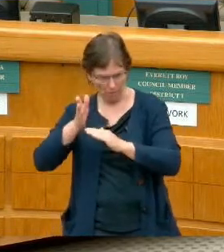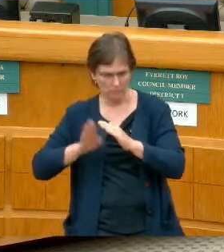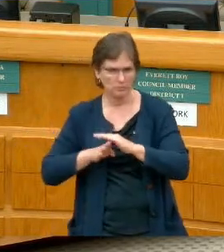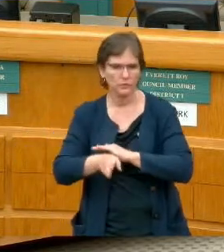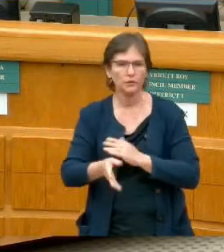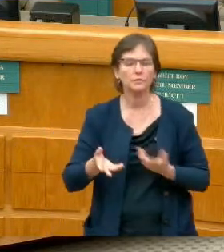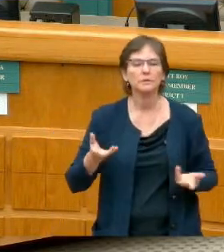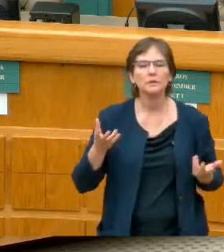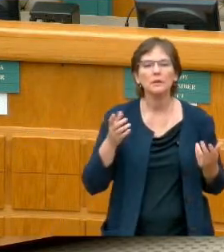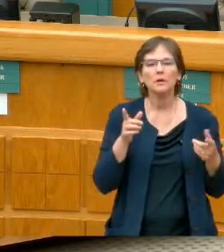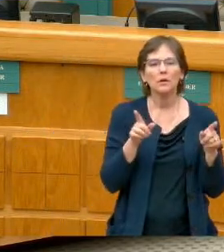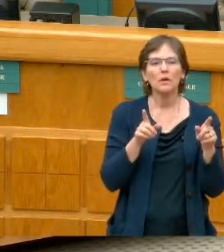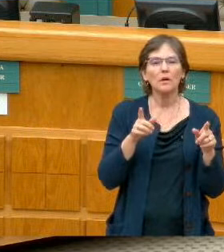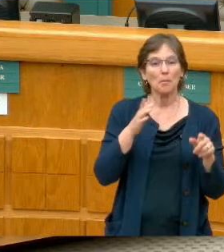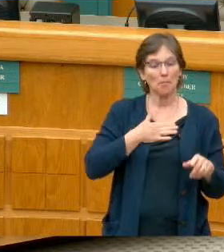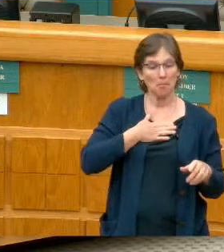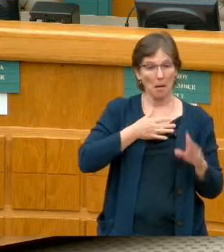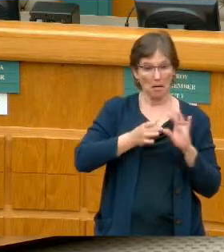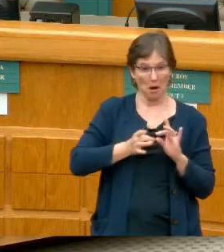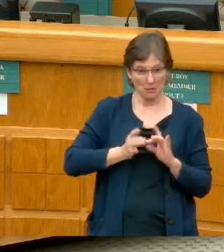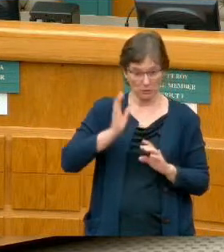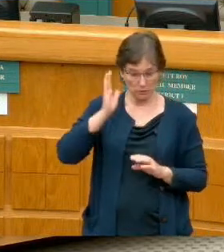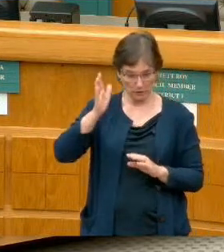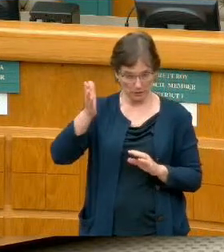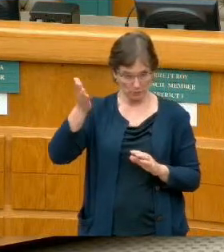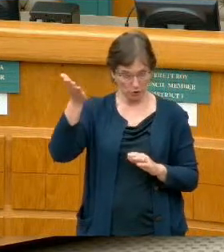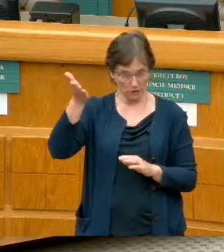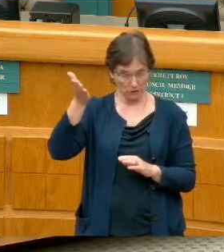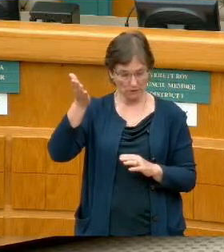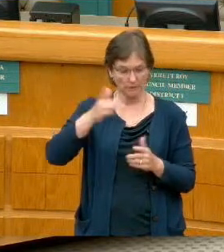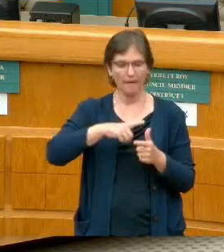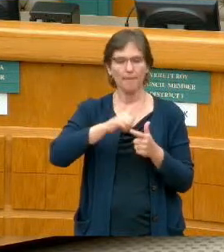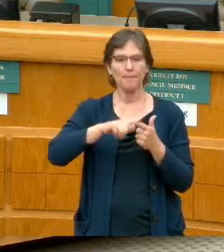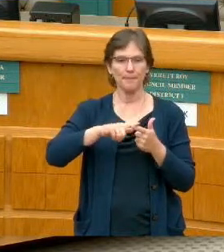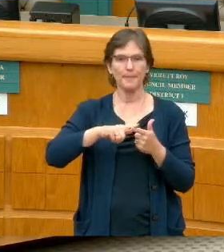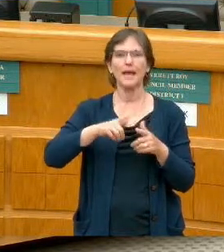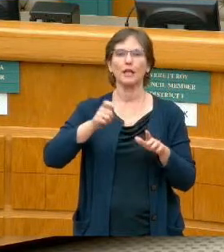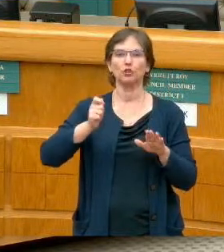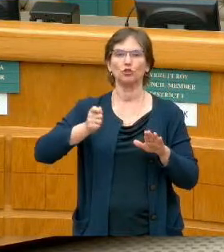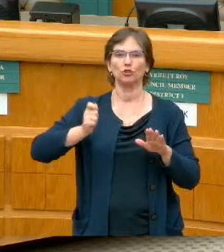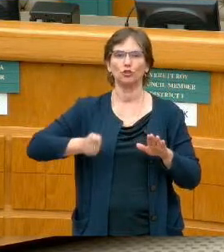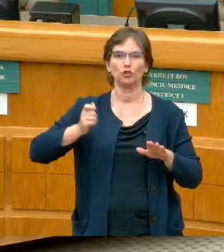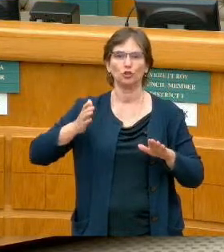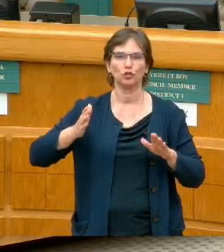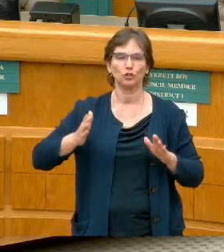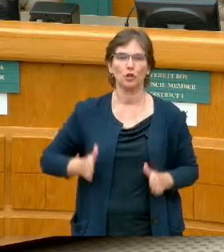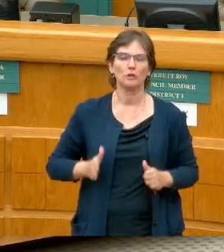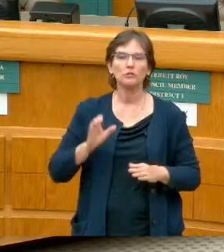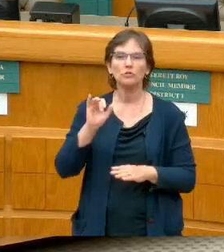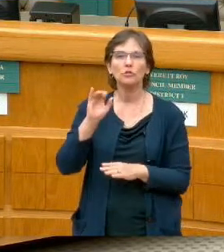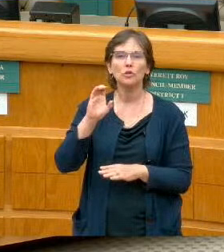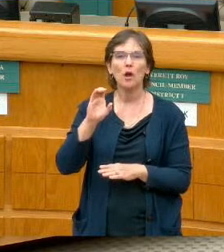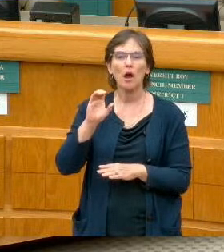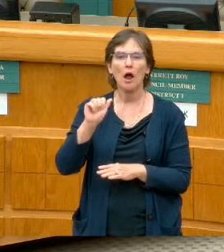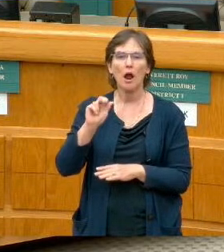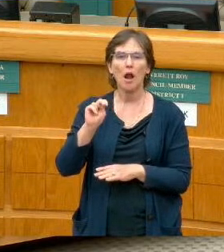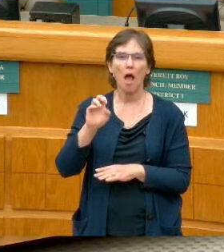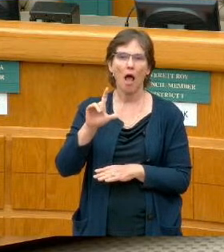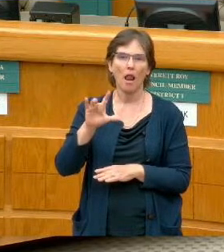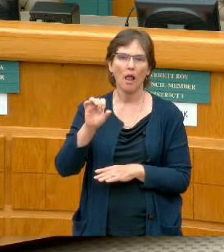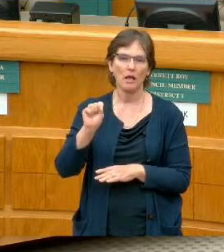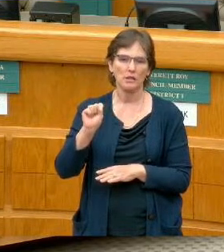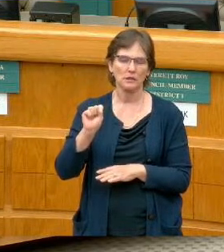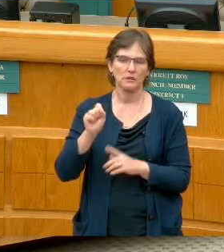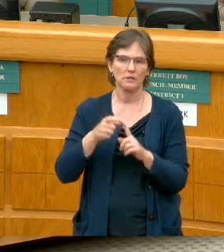Judge Canales will be here to issue some comments and continue the